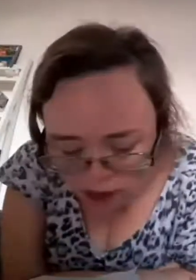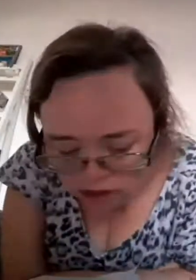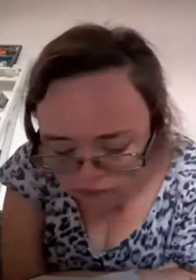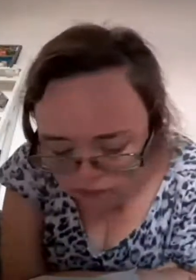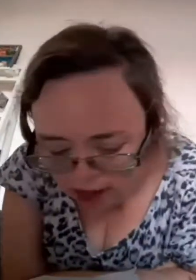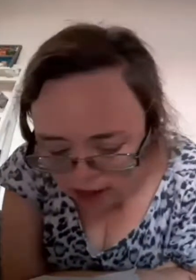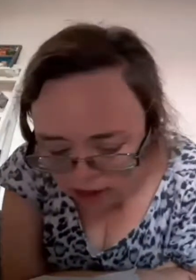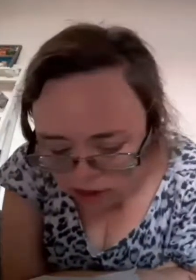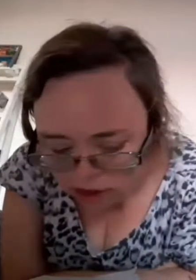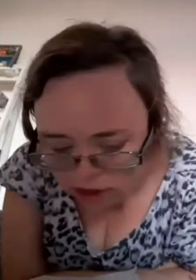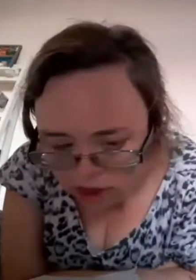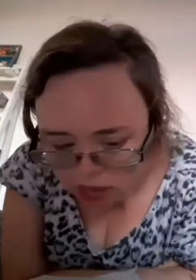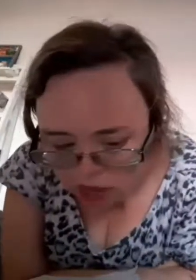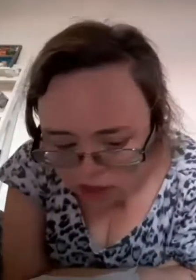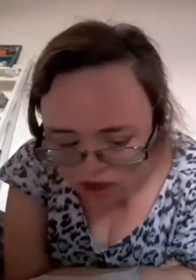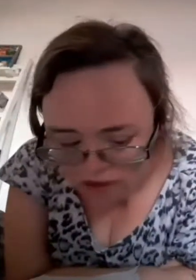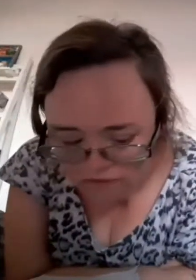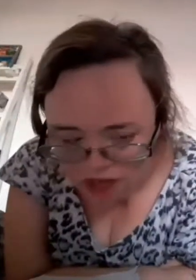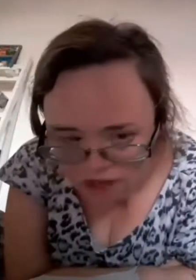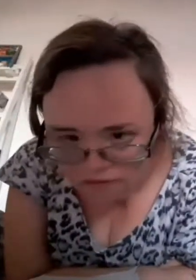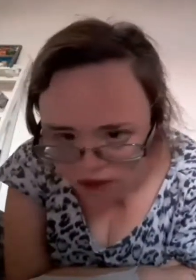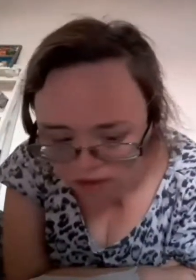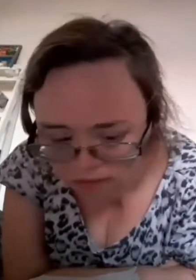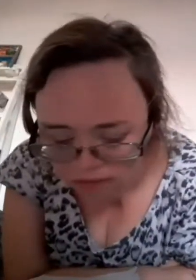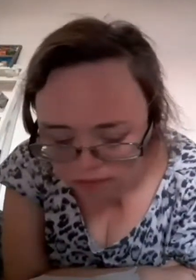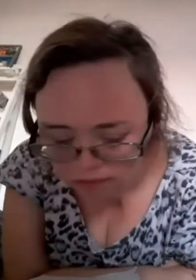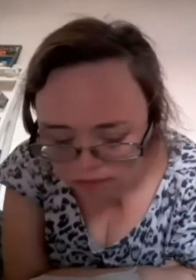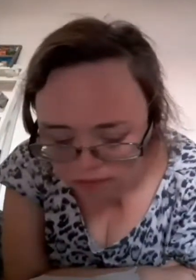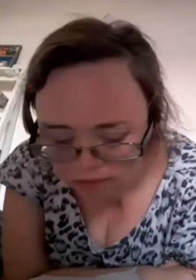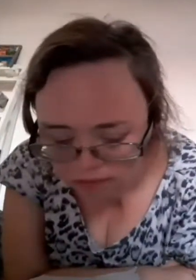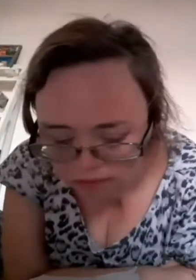We are best friends together forever.